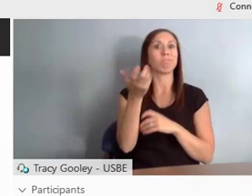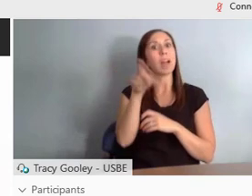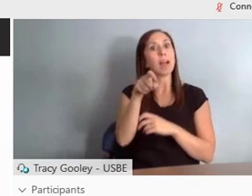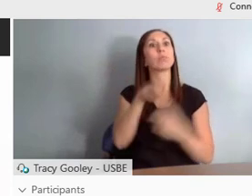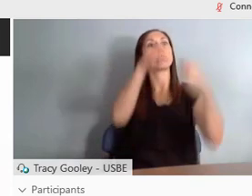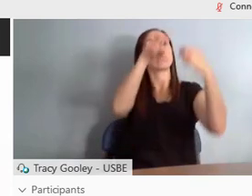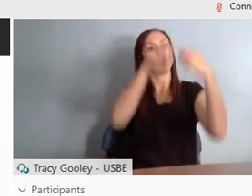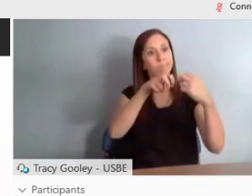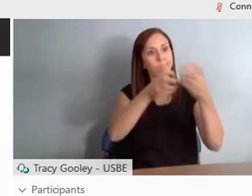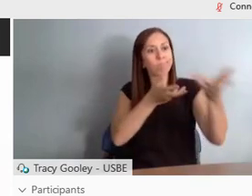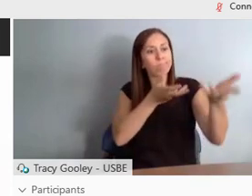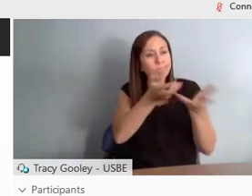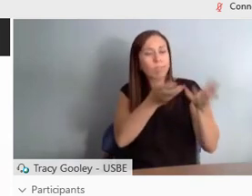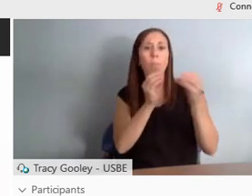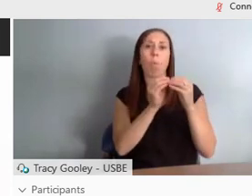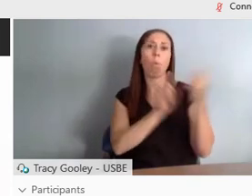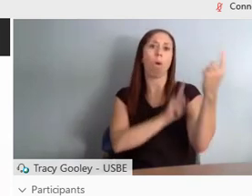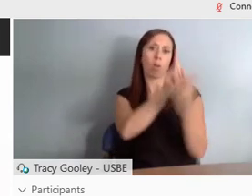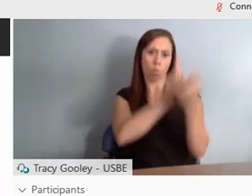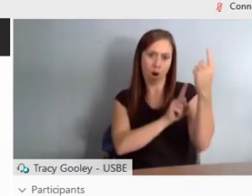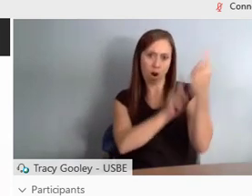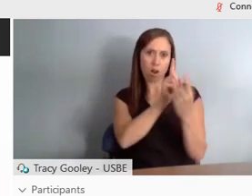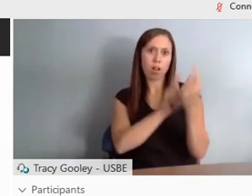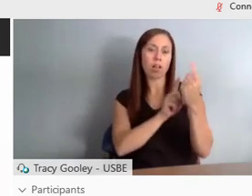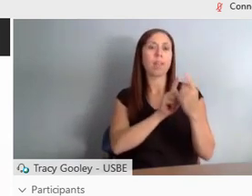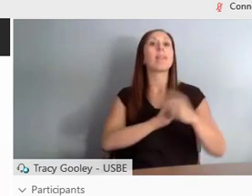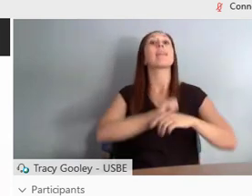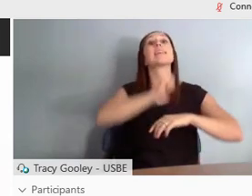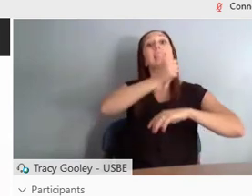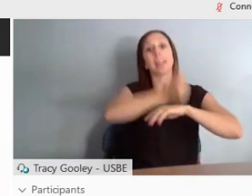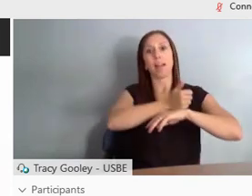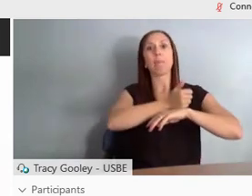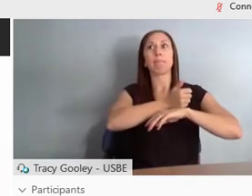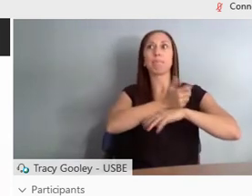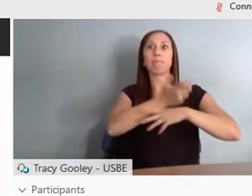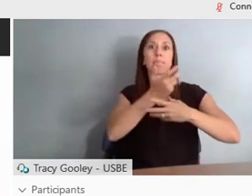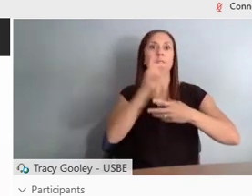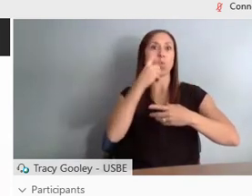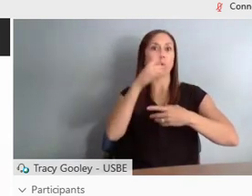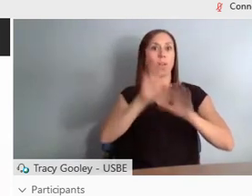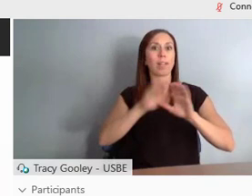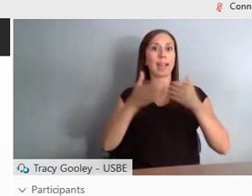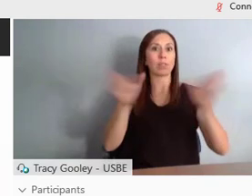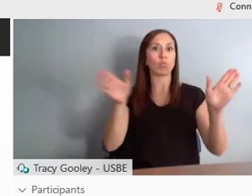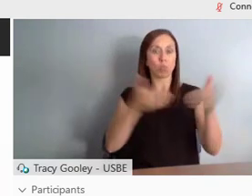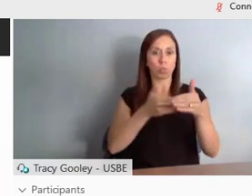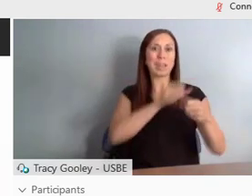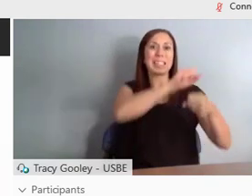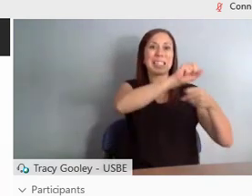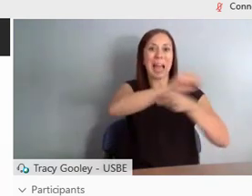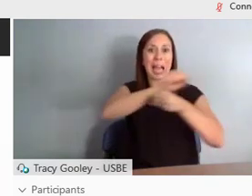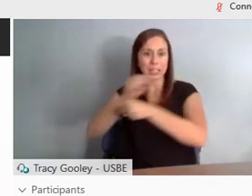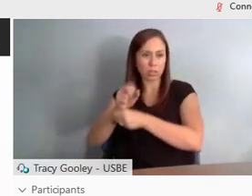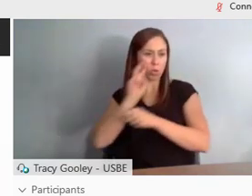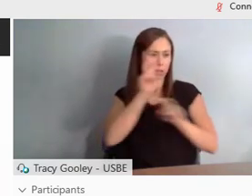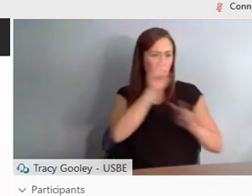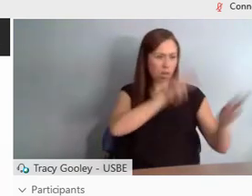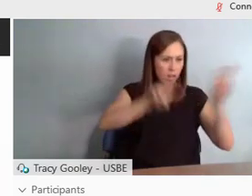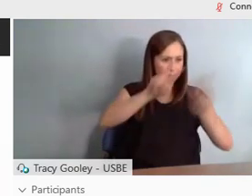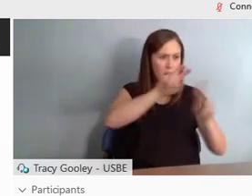do a little bit more sort of a one-on-one, or at least set up in your classroom tasks to observe the student